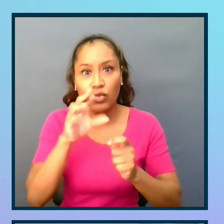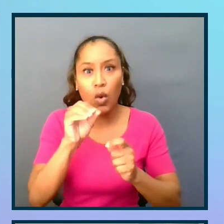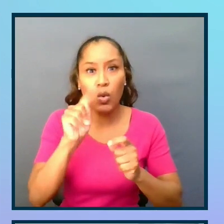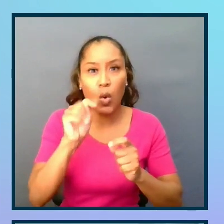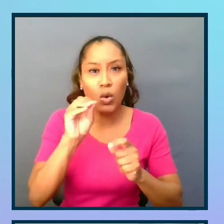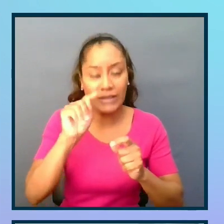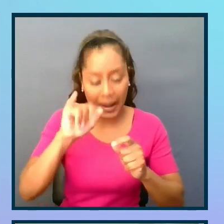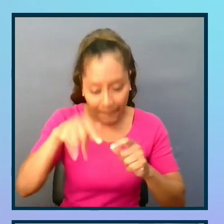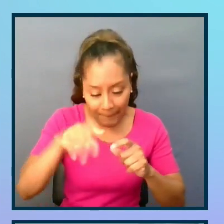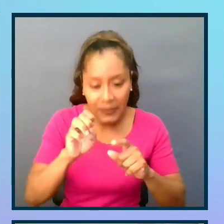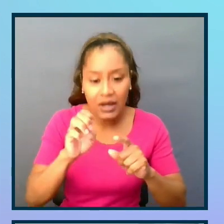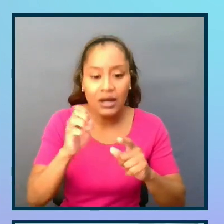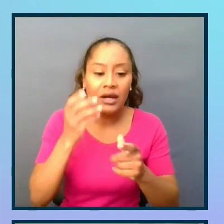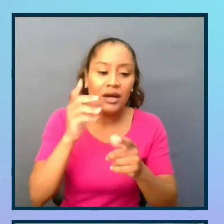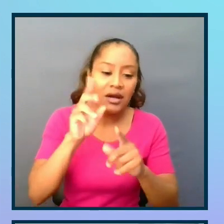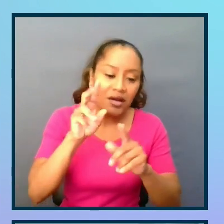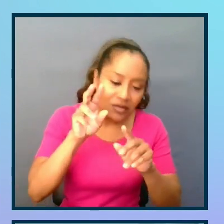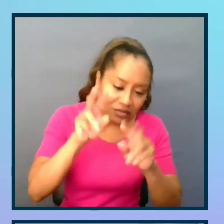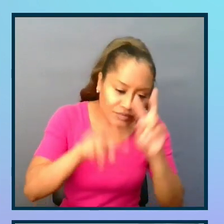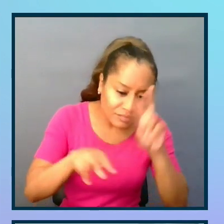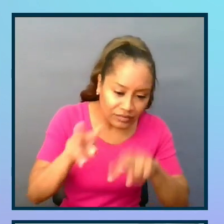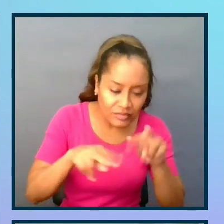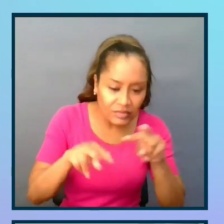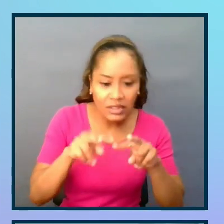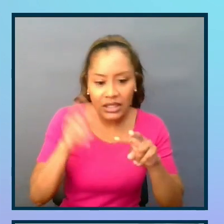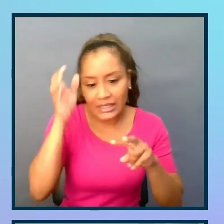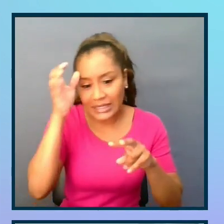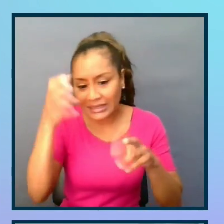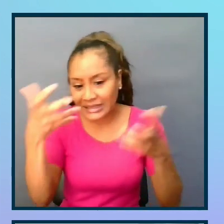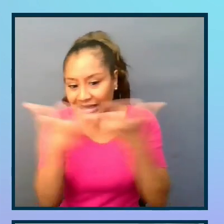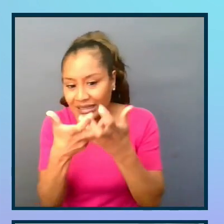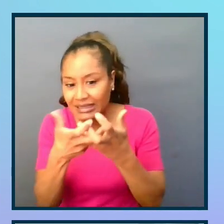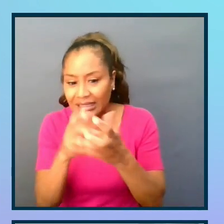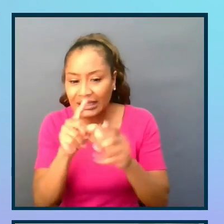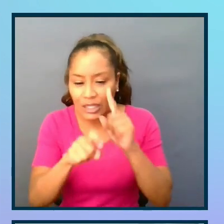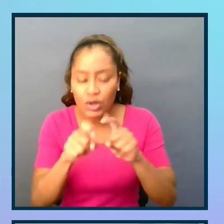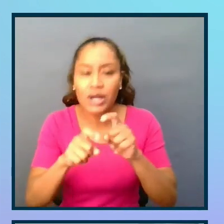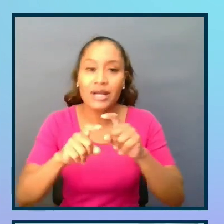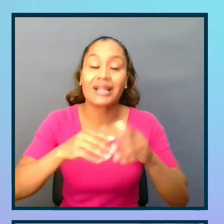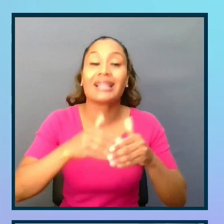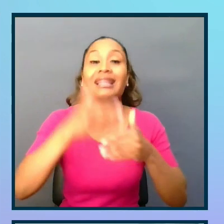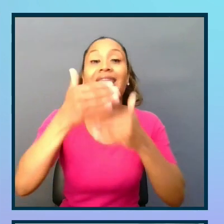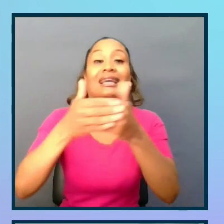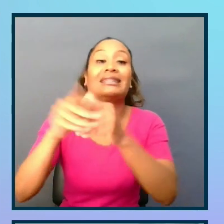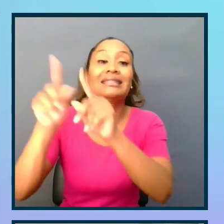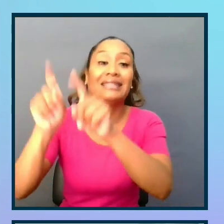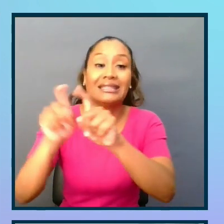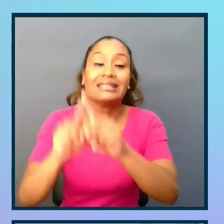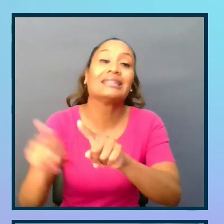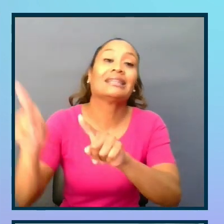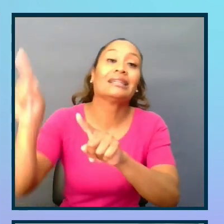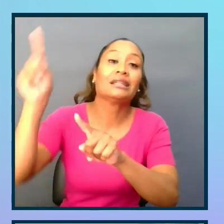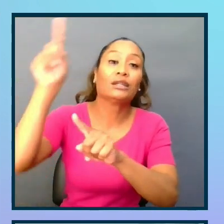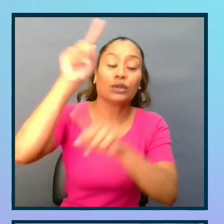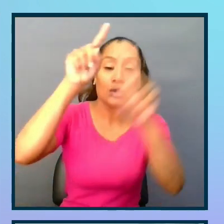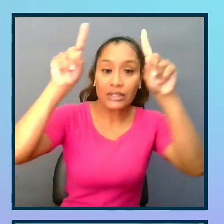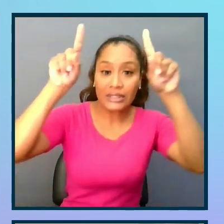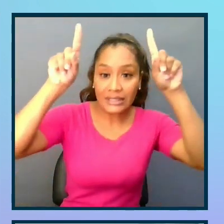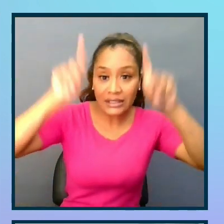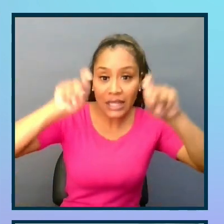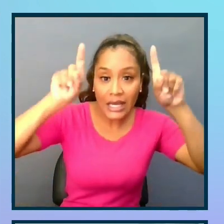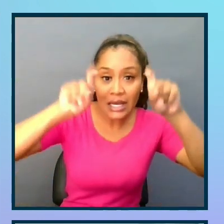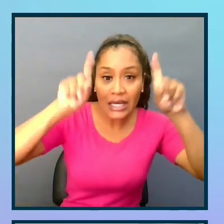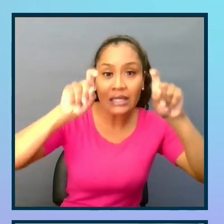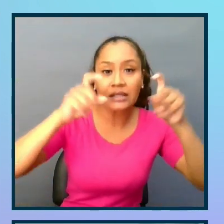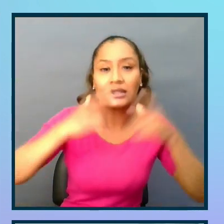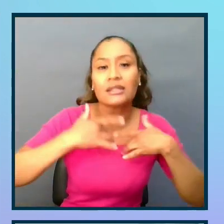and contextual inquiry, as well as moving into testing, which as we move back up the loop, that testing is typically in the